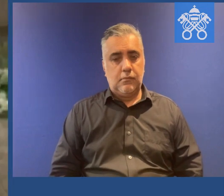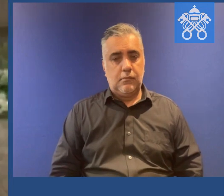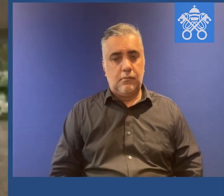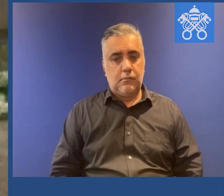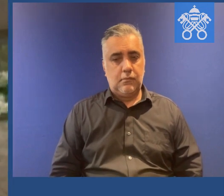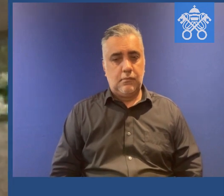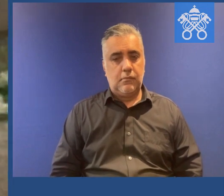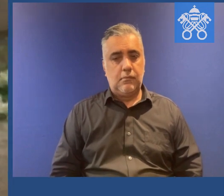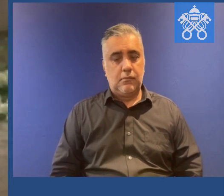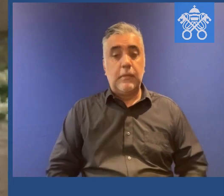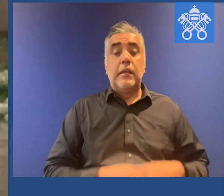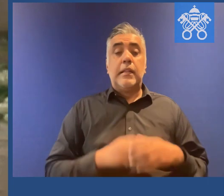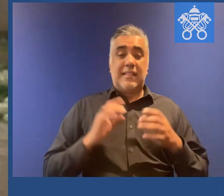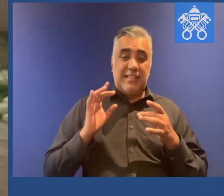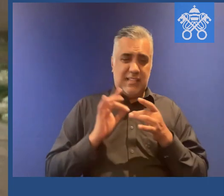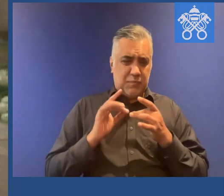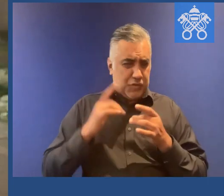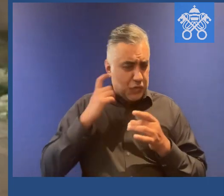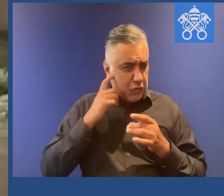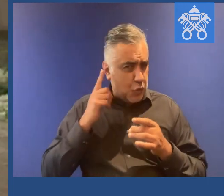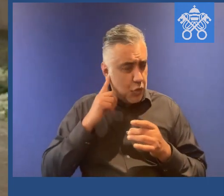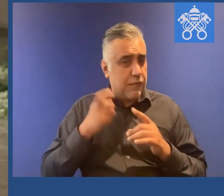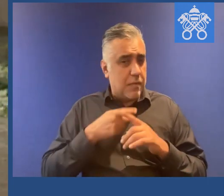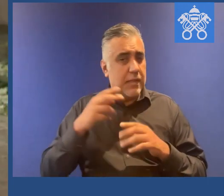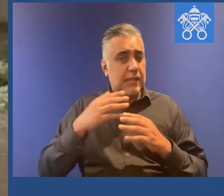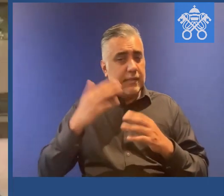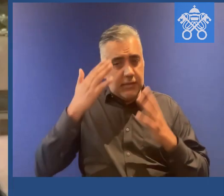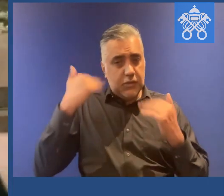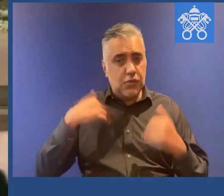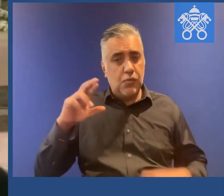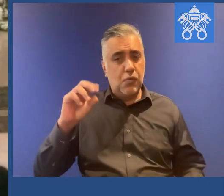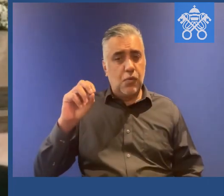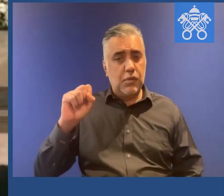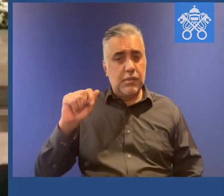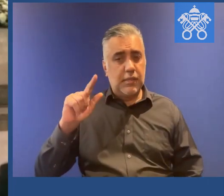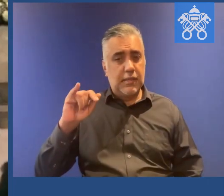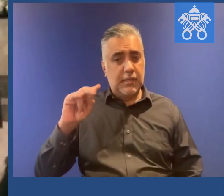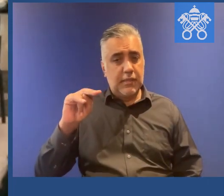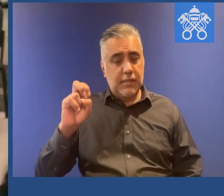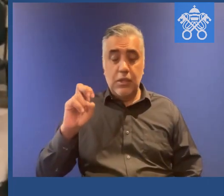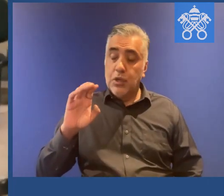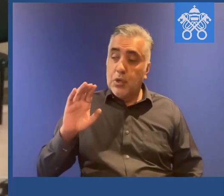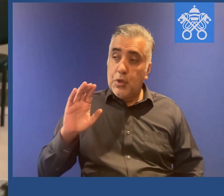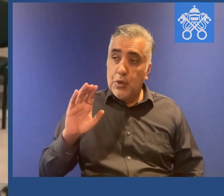The testimony we've just heard is from Sister Rose Celine. Her sisters